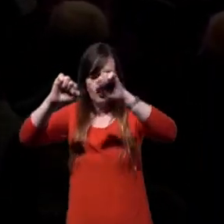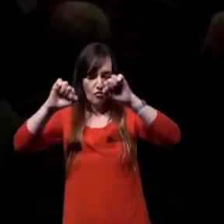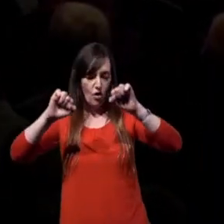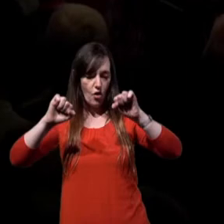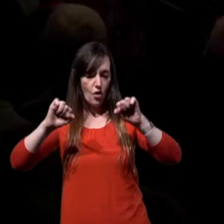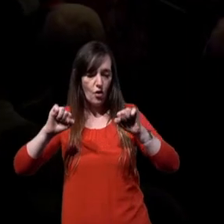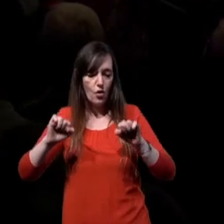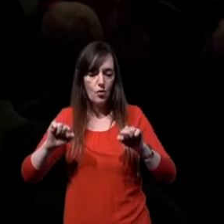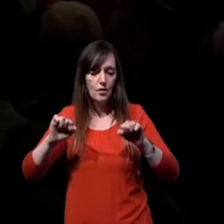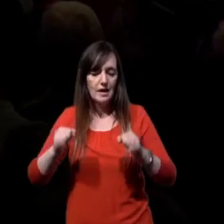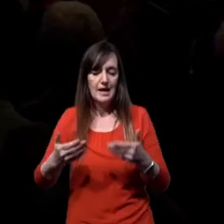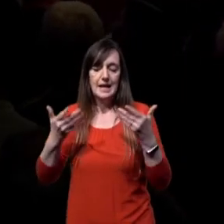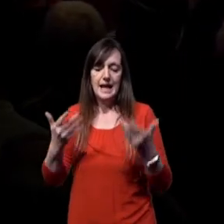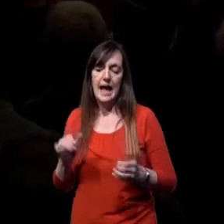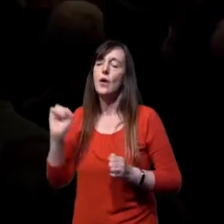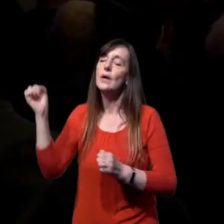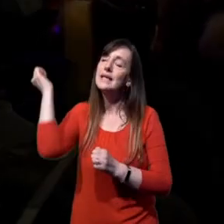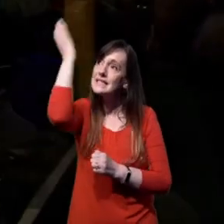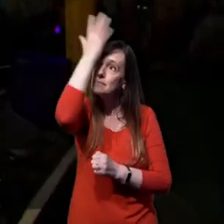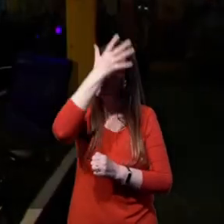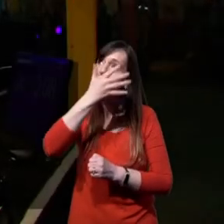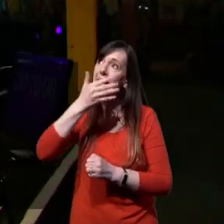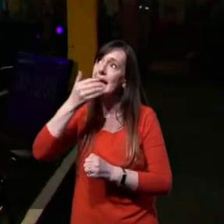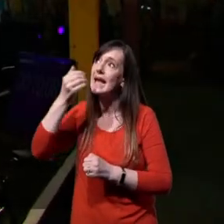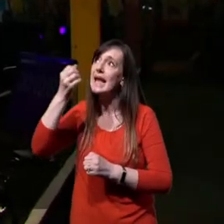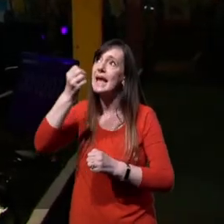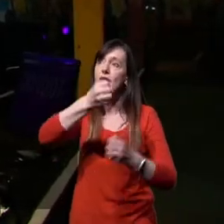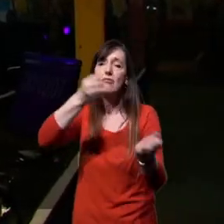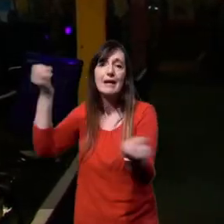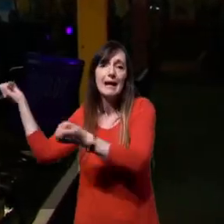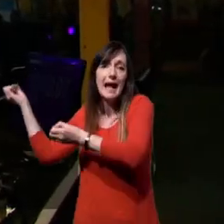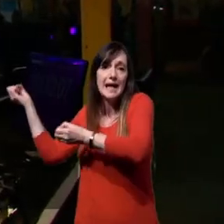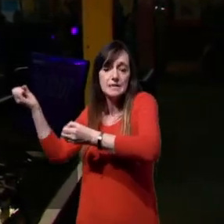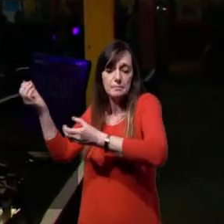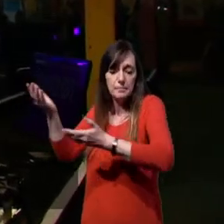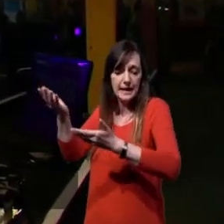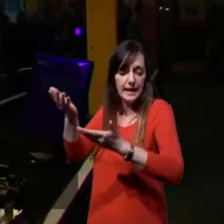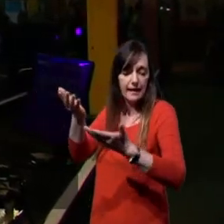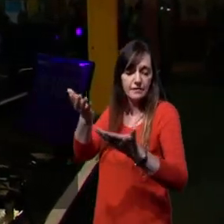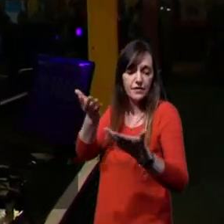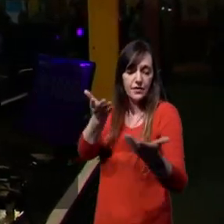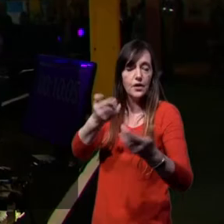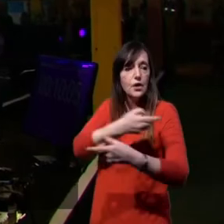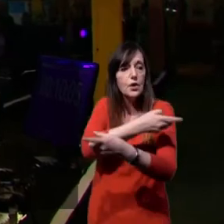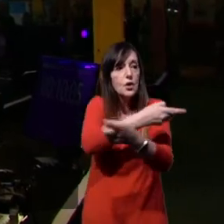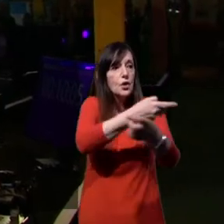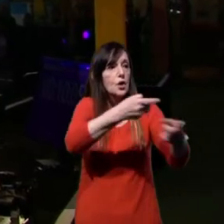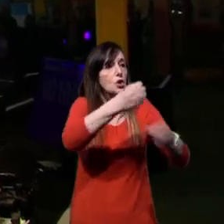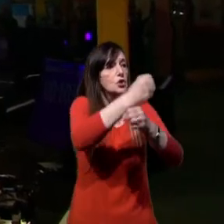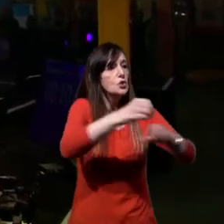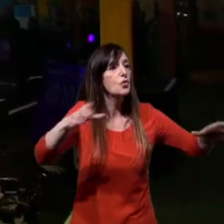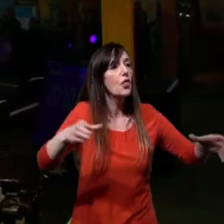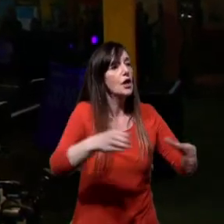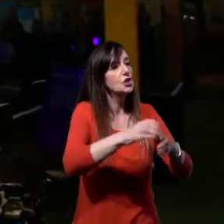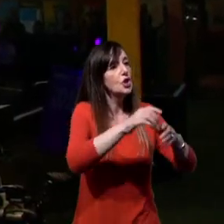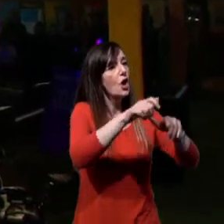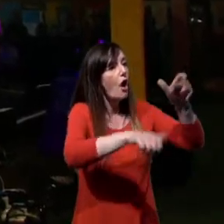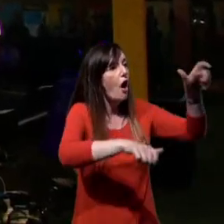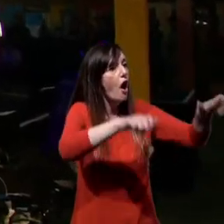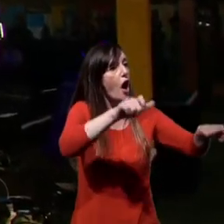the throne. And now His Spirit has been given to